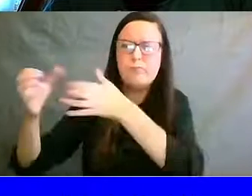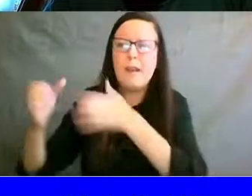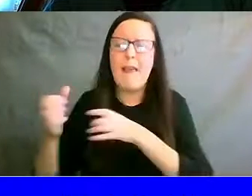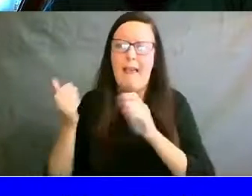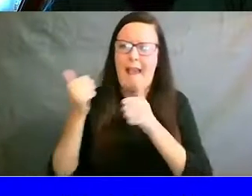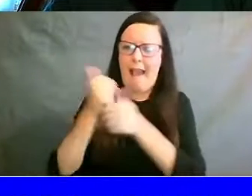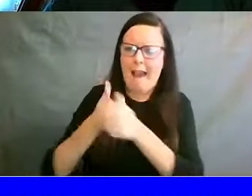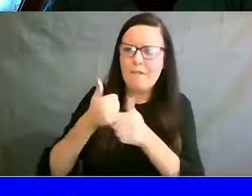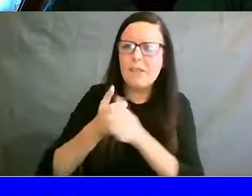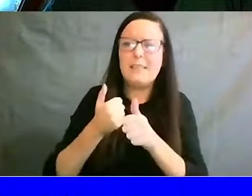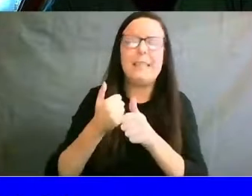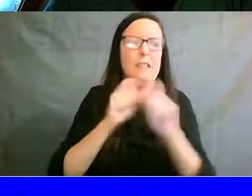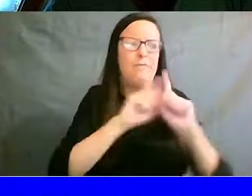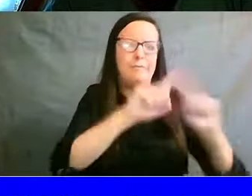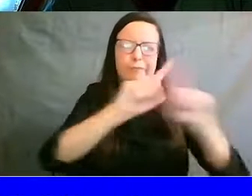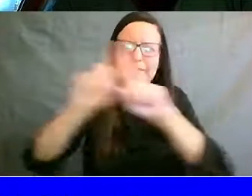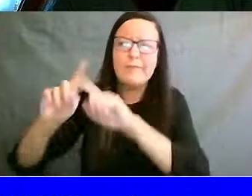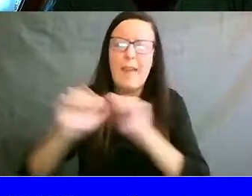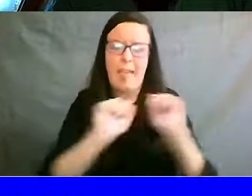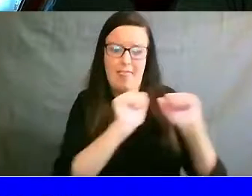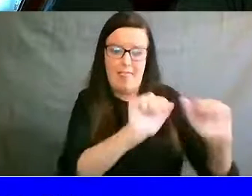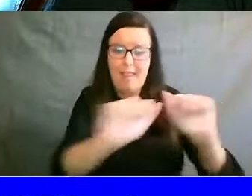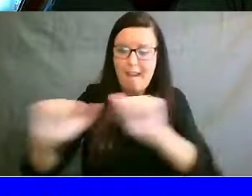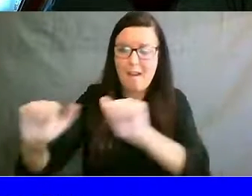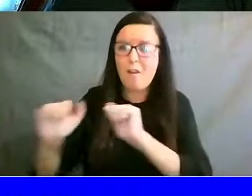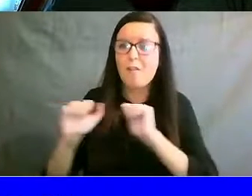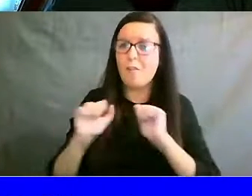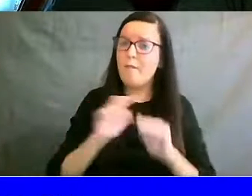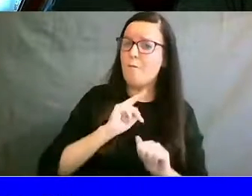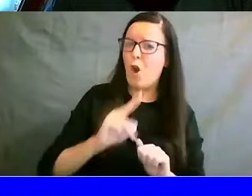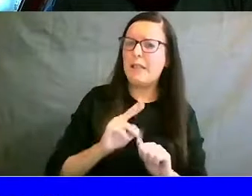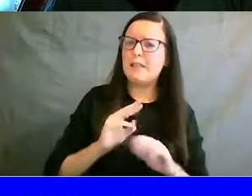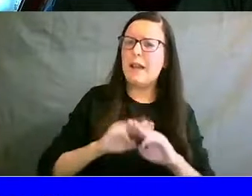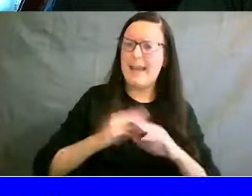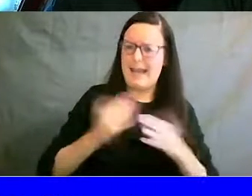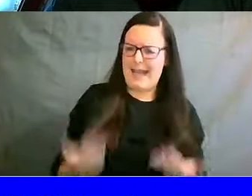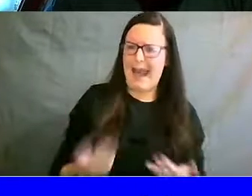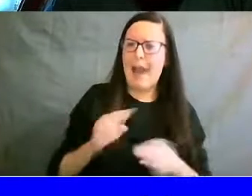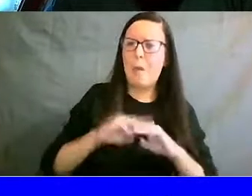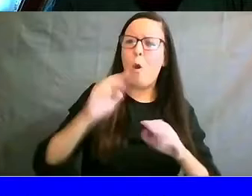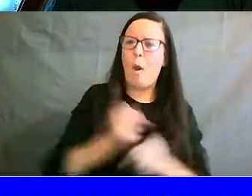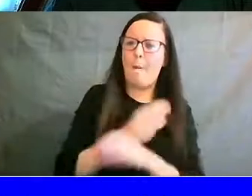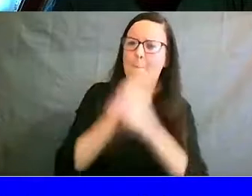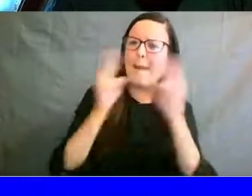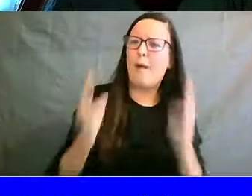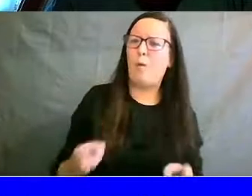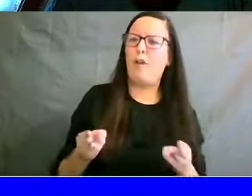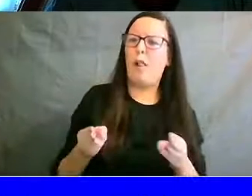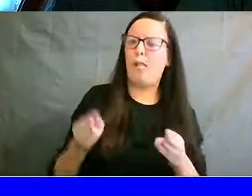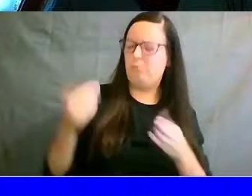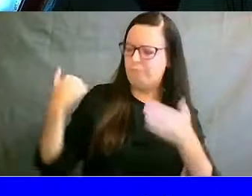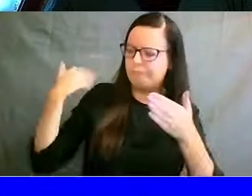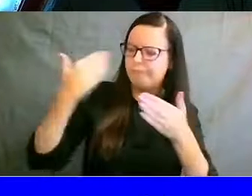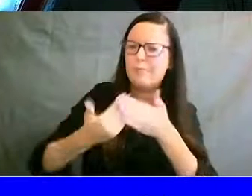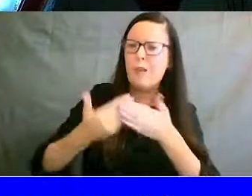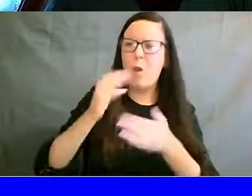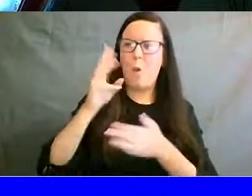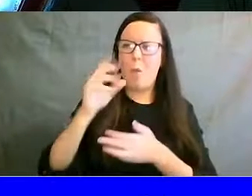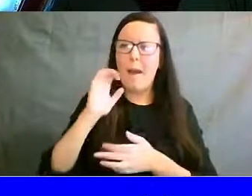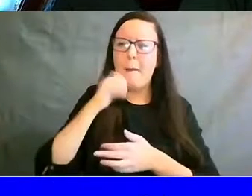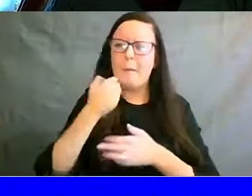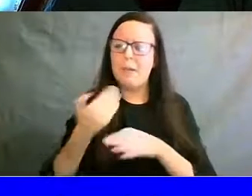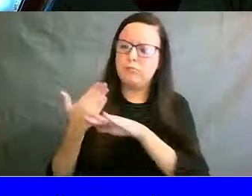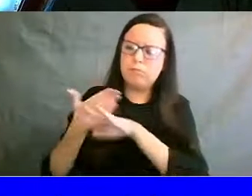I think their voice has become much more powerful over the last couple of years because of some really, really good work by some of the